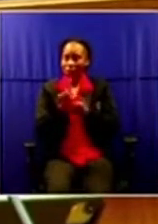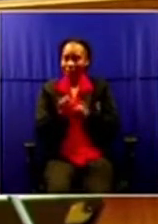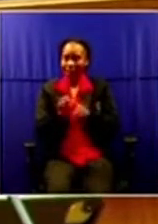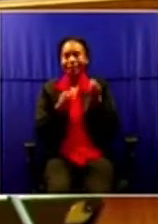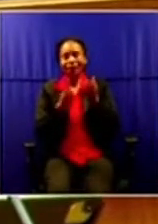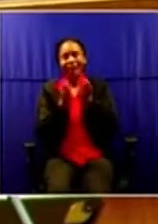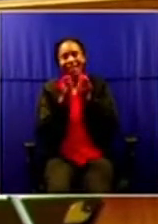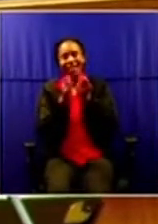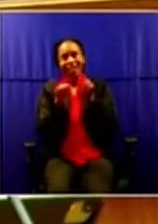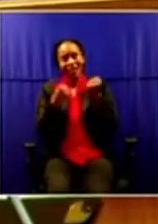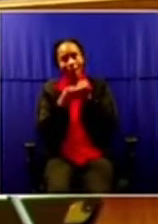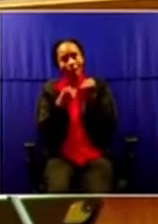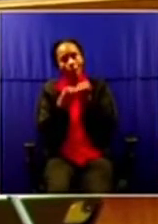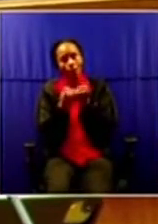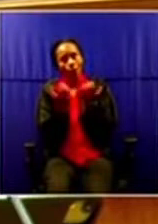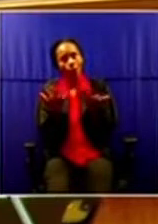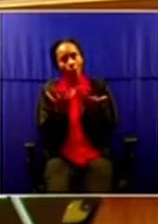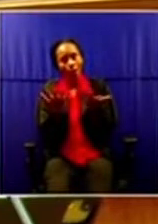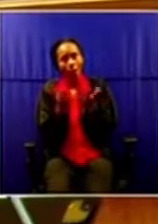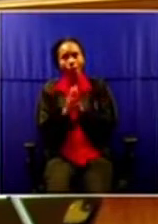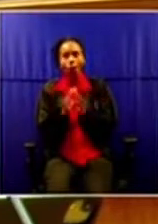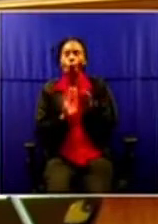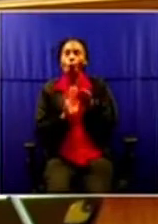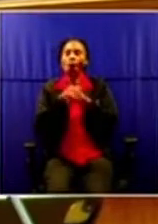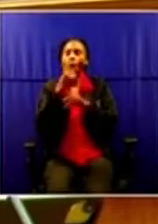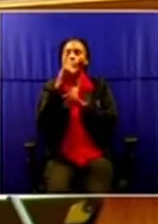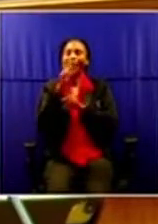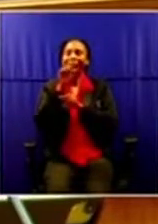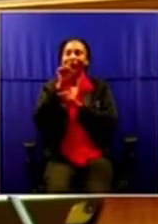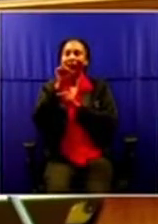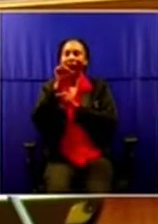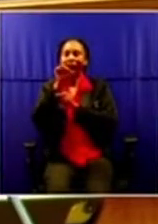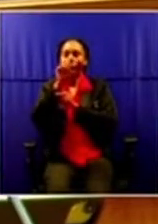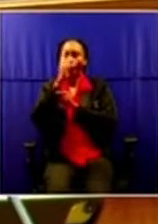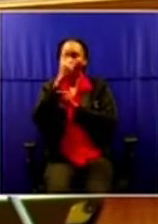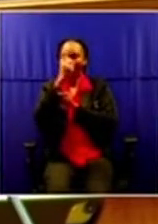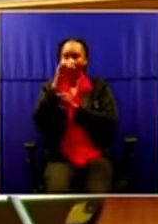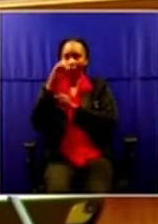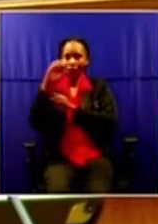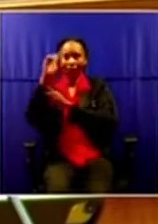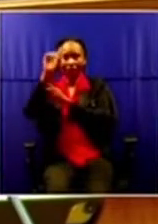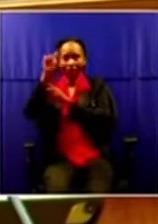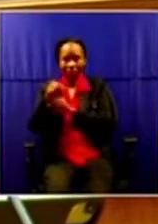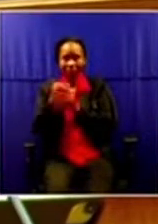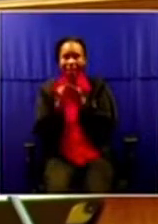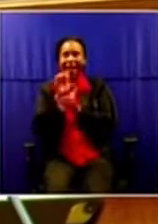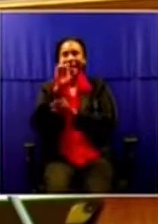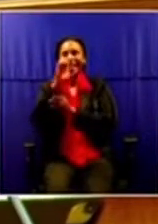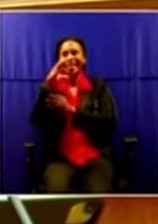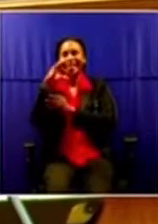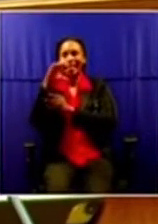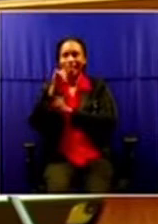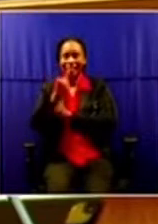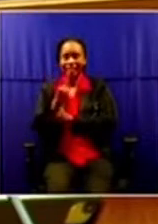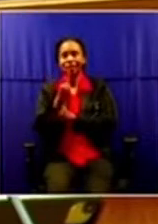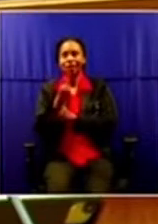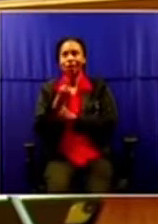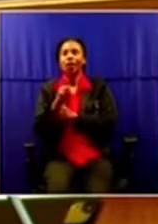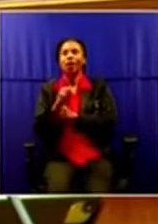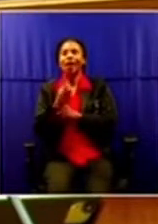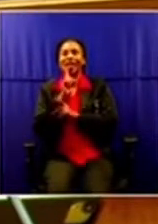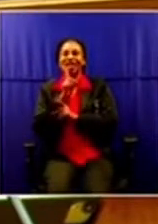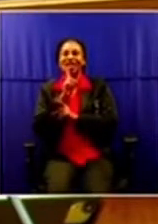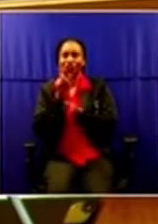to over 100,000 early childhood development practitioners to enable them